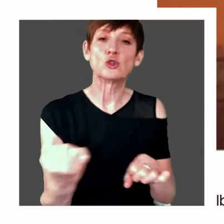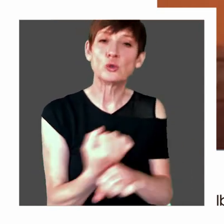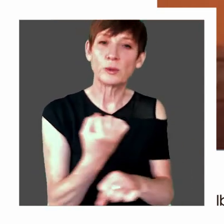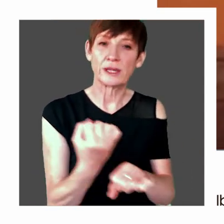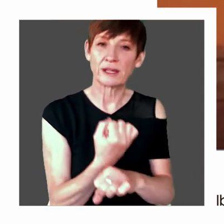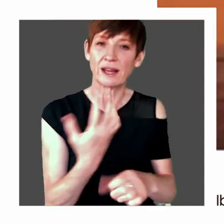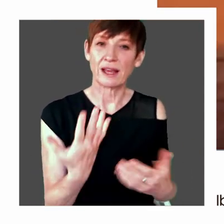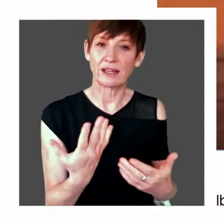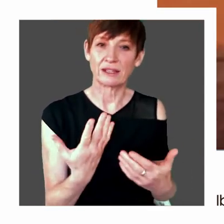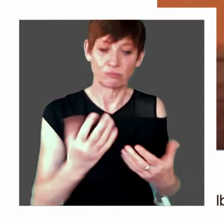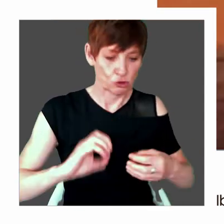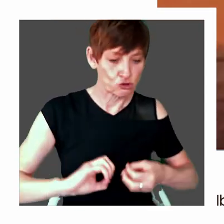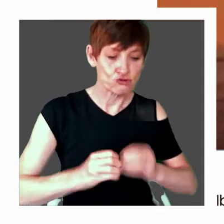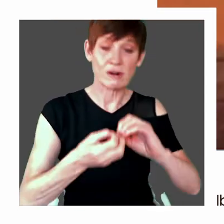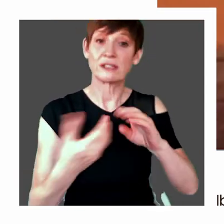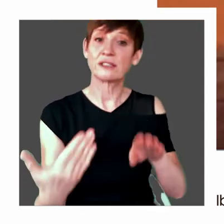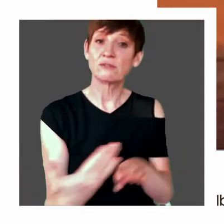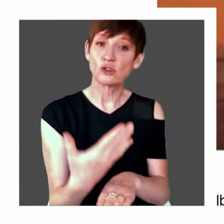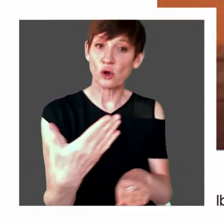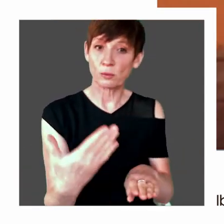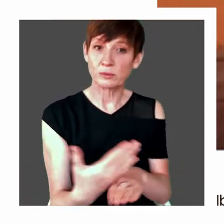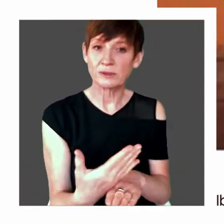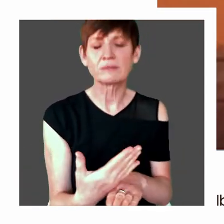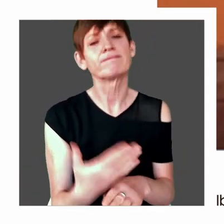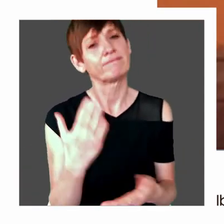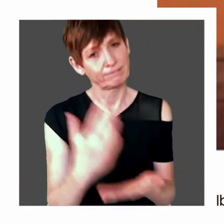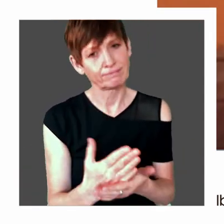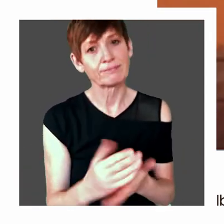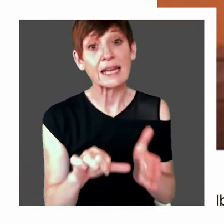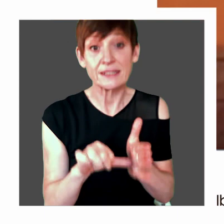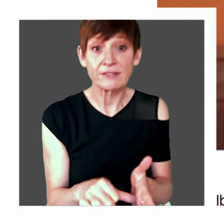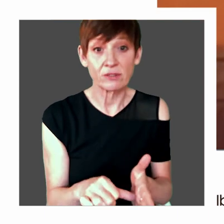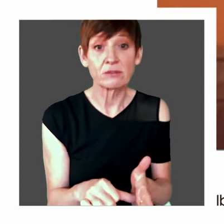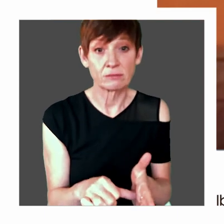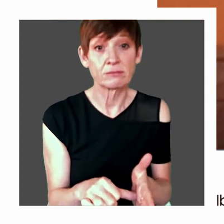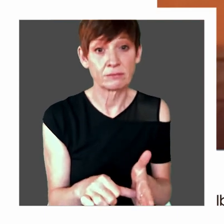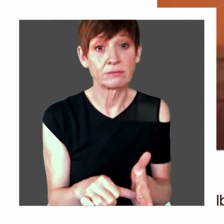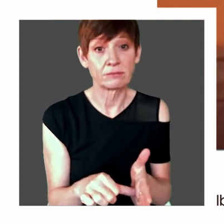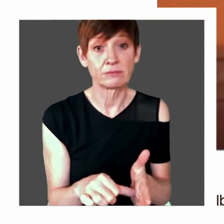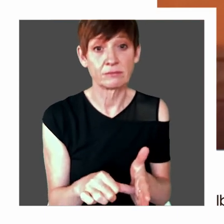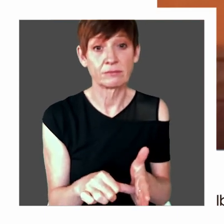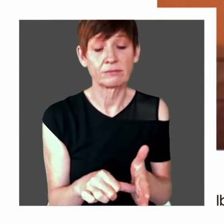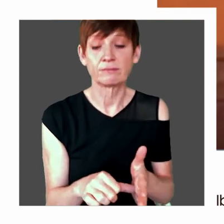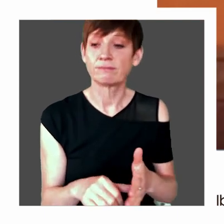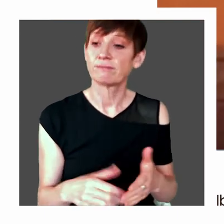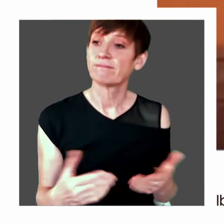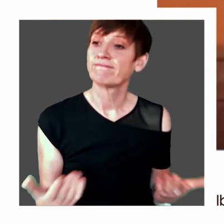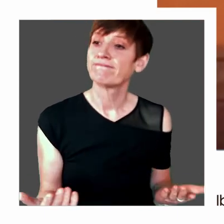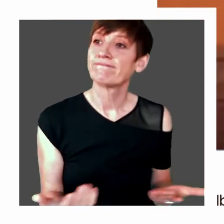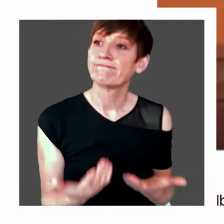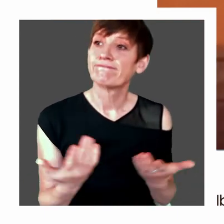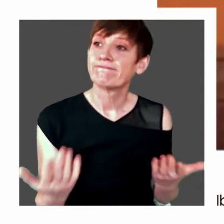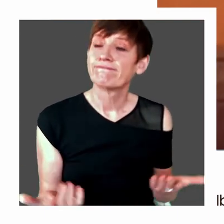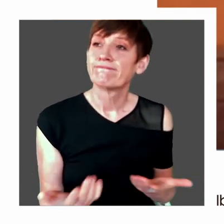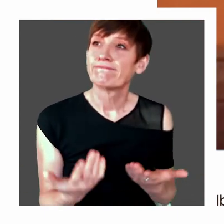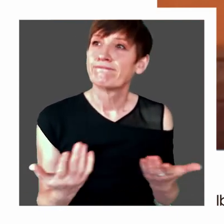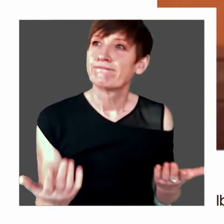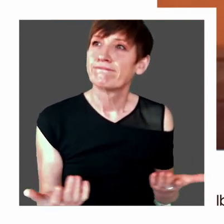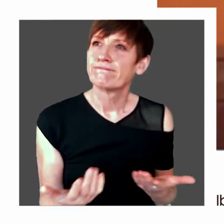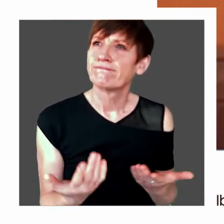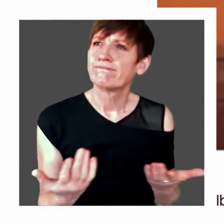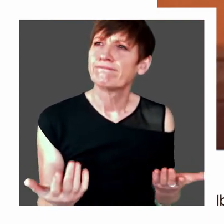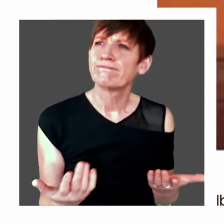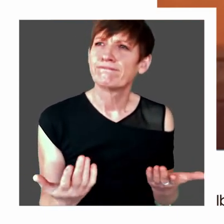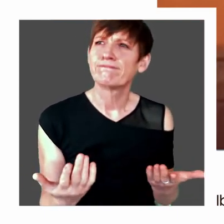think that it is very difficult. And it's, there was a,